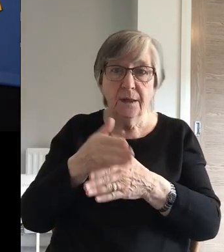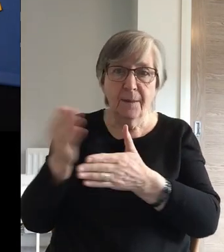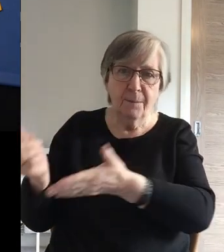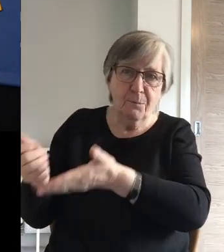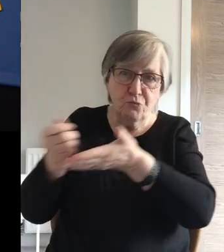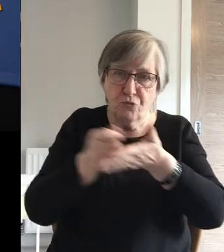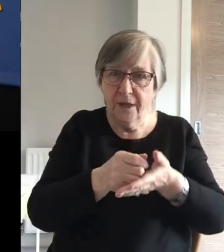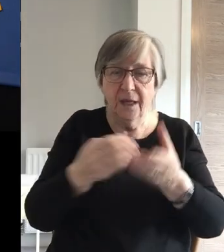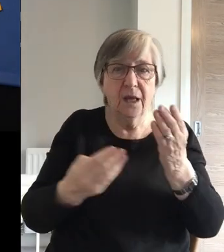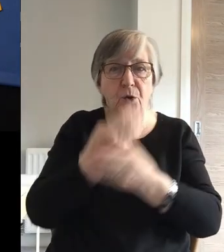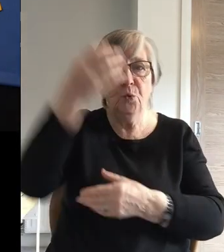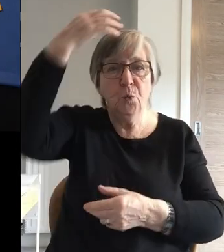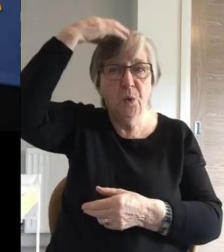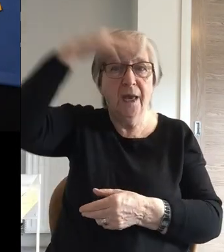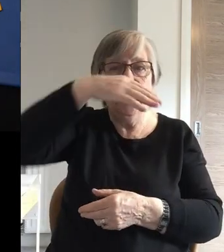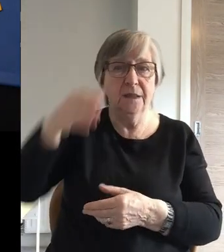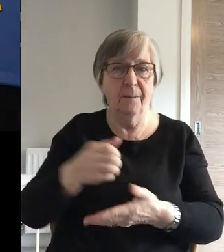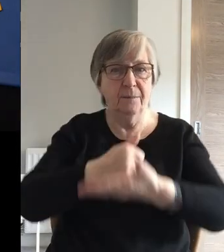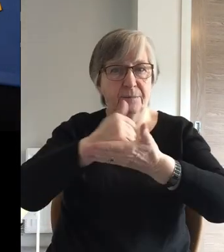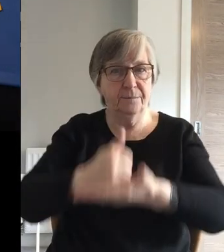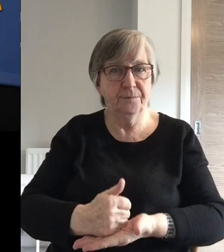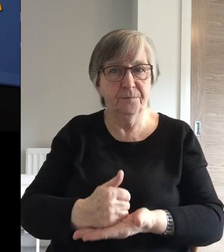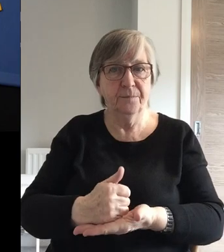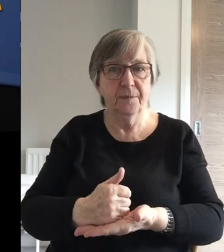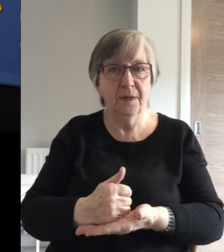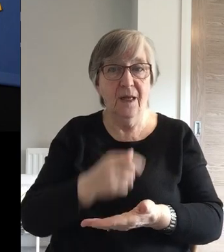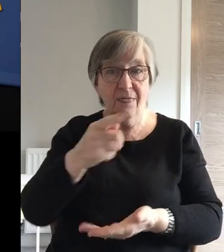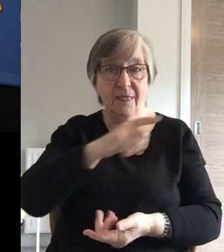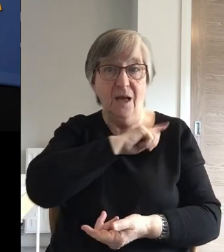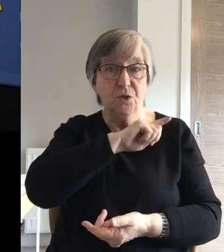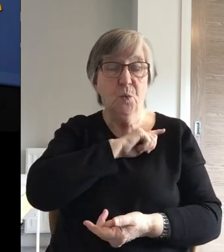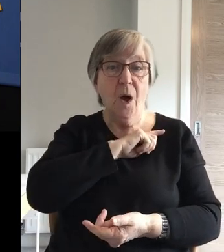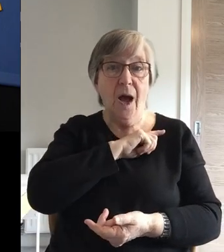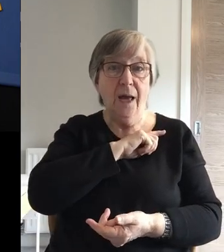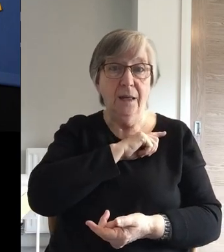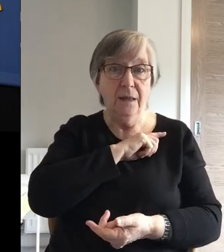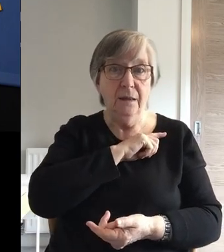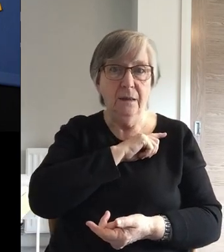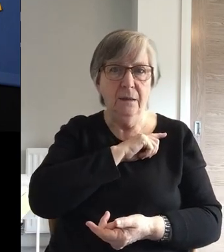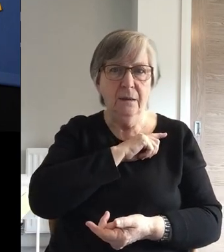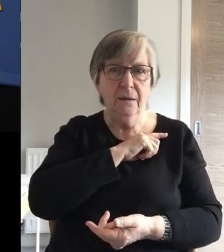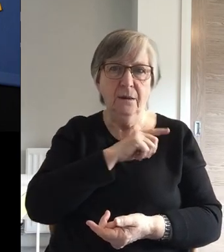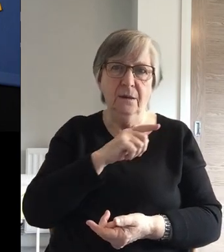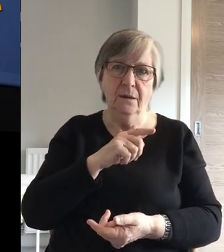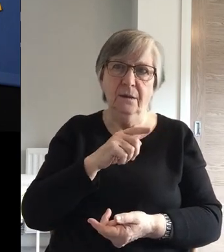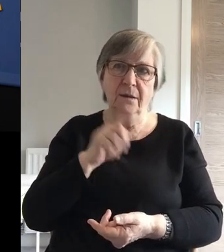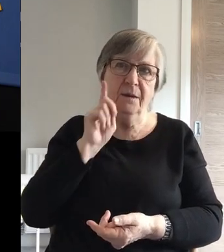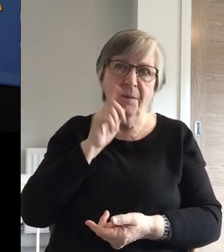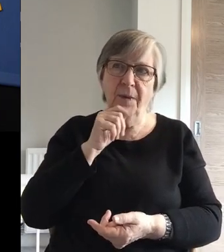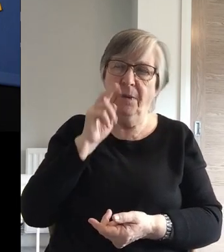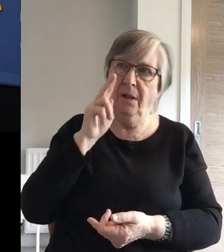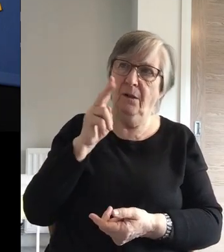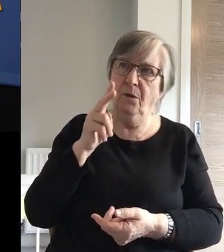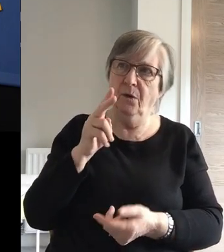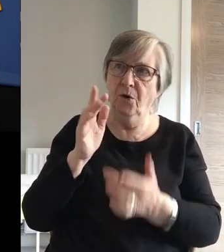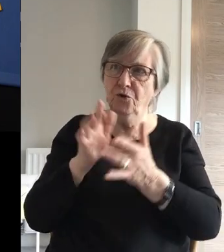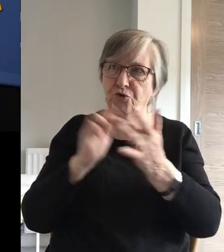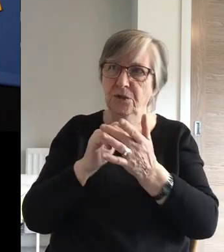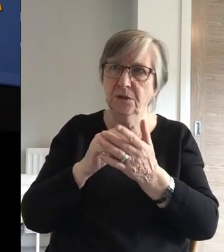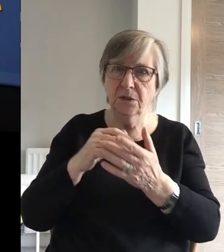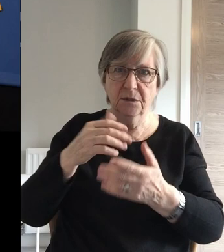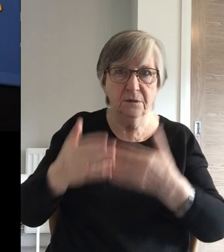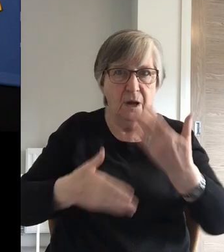kingdom of God. And that was why he created such a stir in his own time and